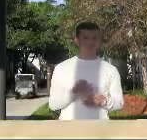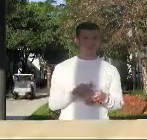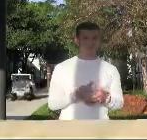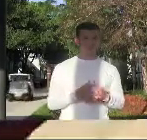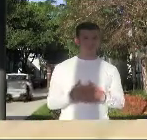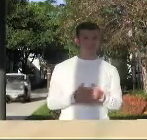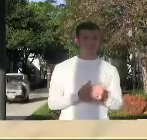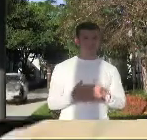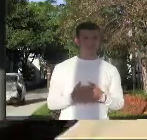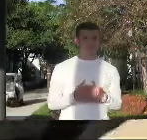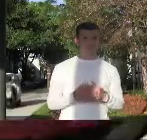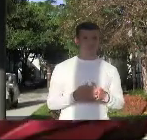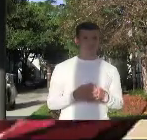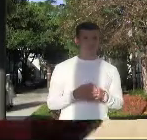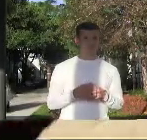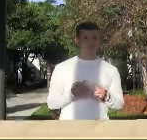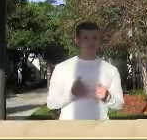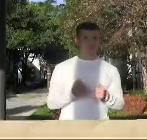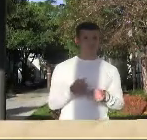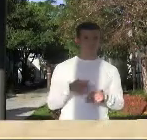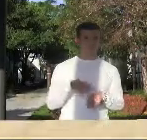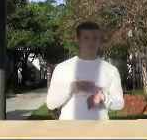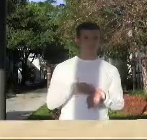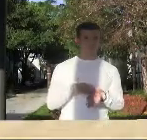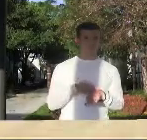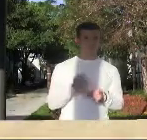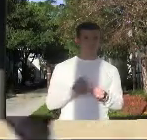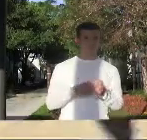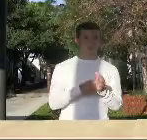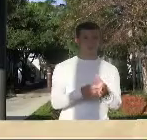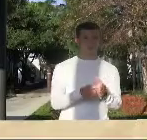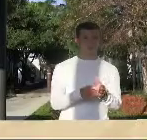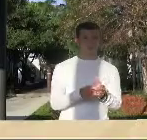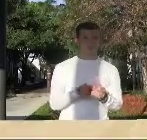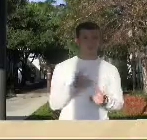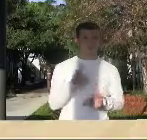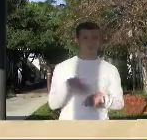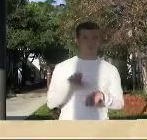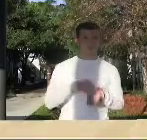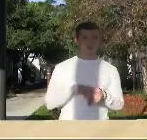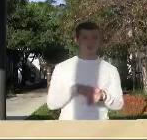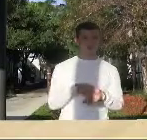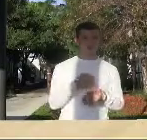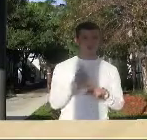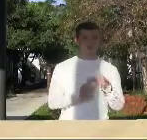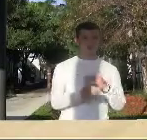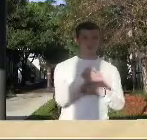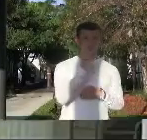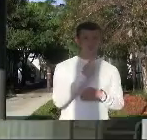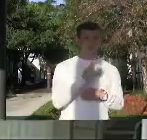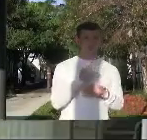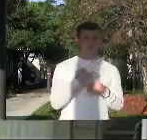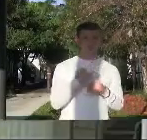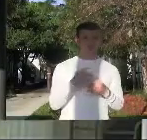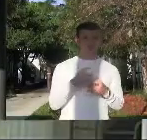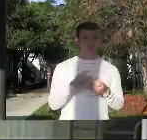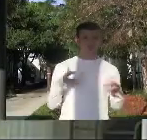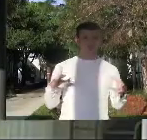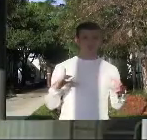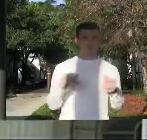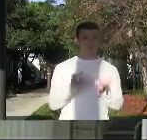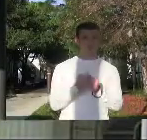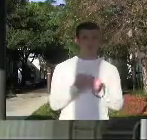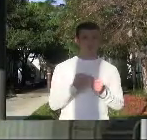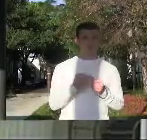I pledge allegiance to the flag of the United States of America and to the republic for which it stands,